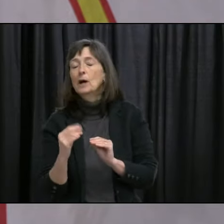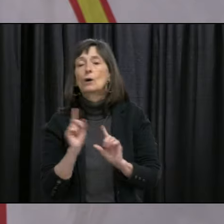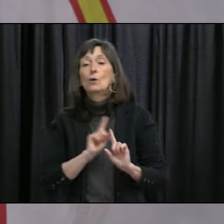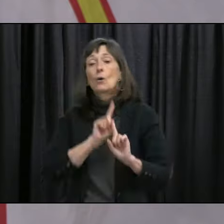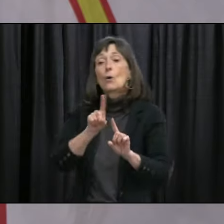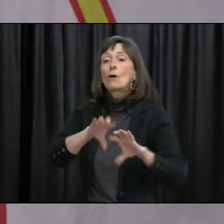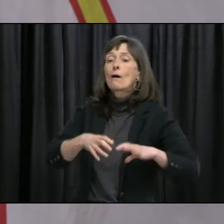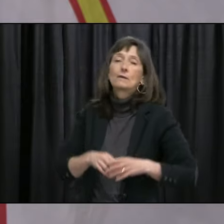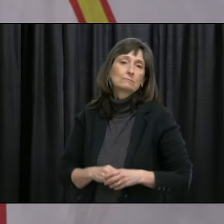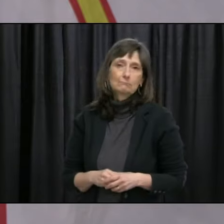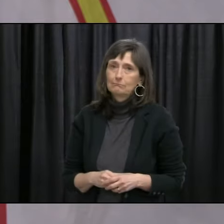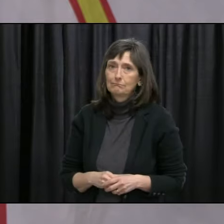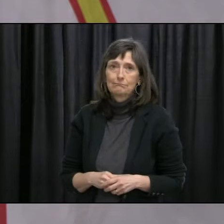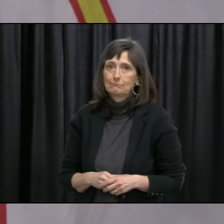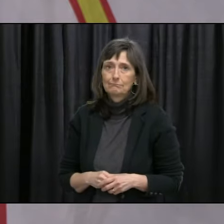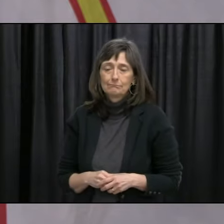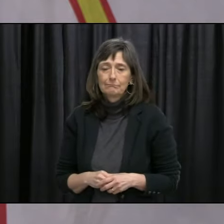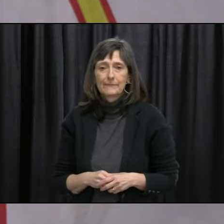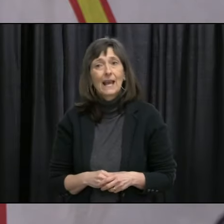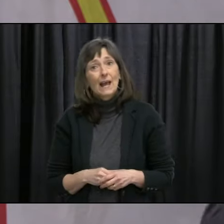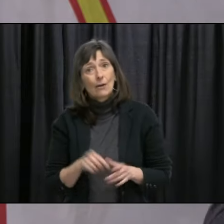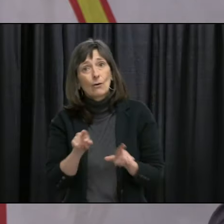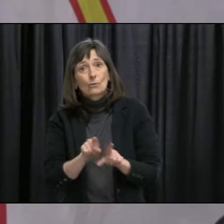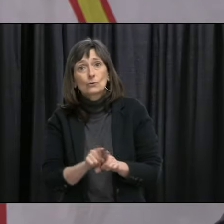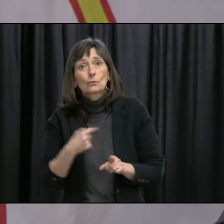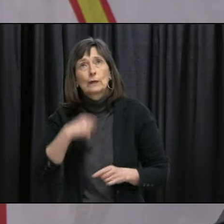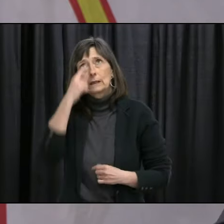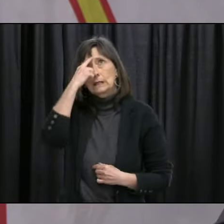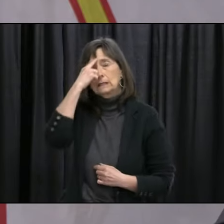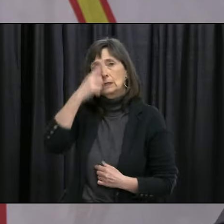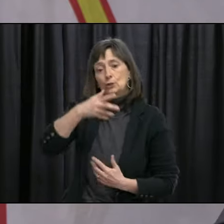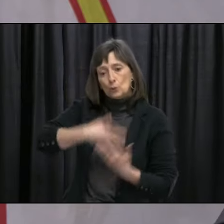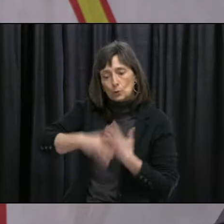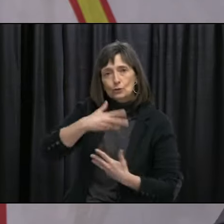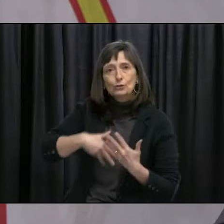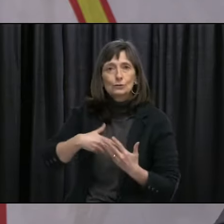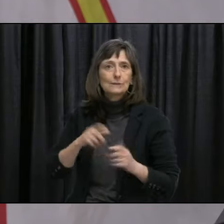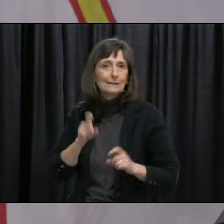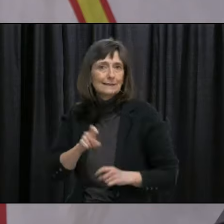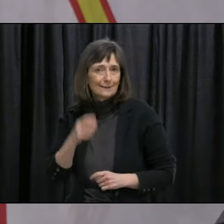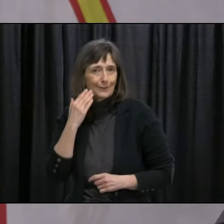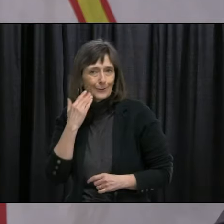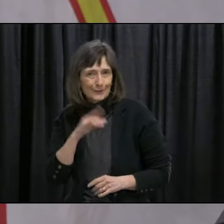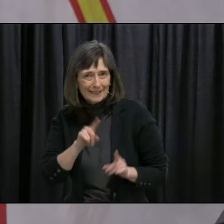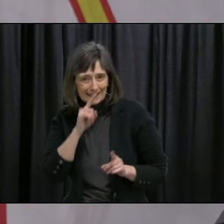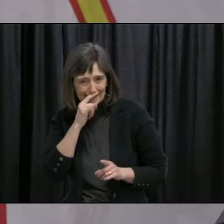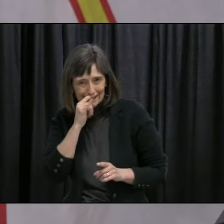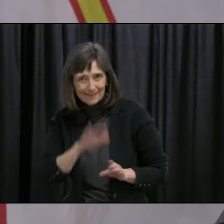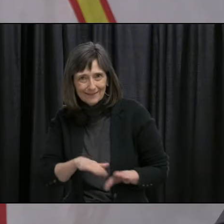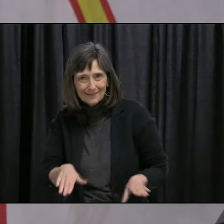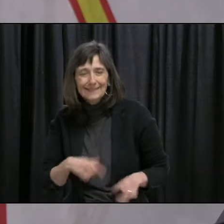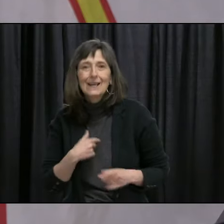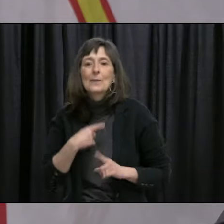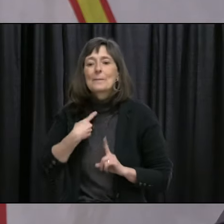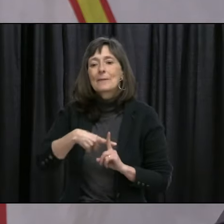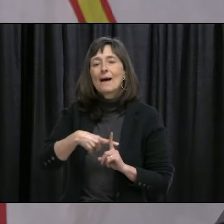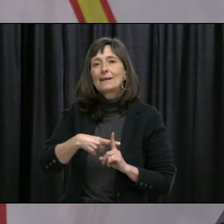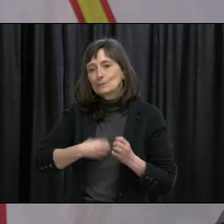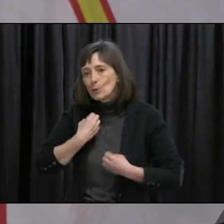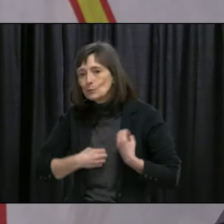emotional needs, the effect on mental health, and just the socializing that we would see within our students. That is